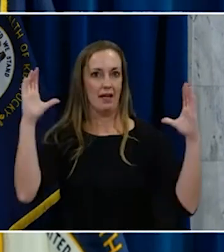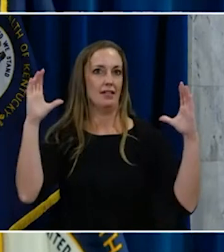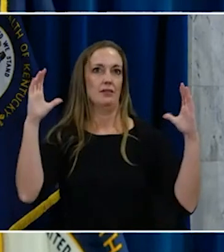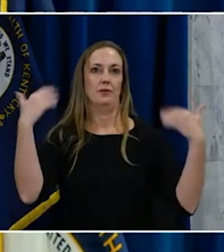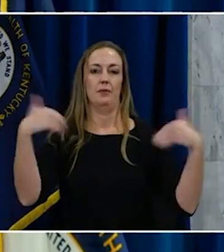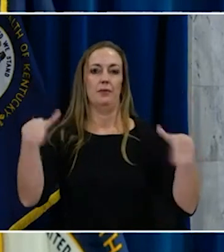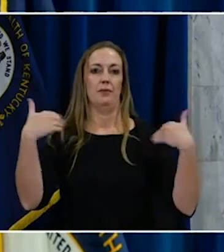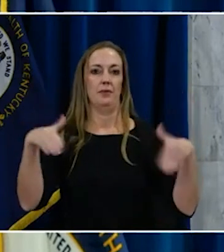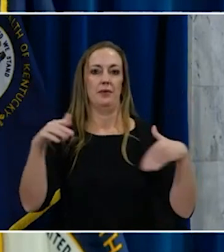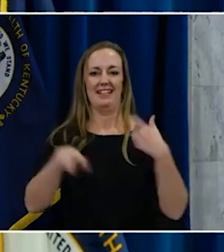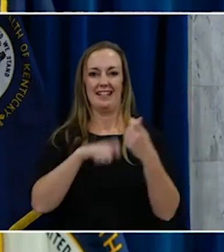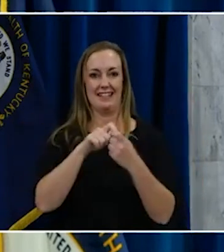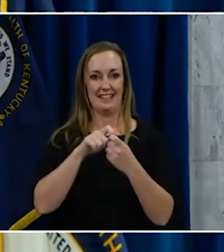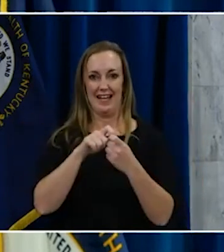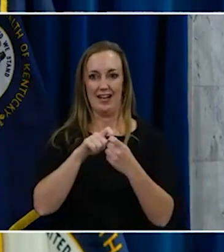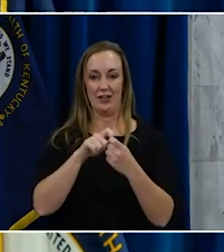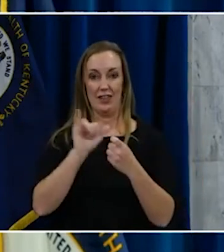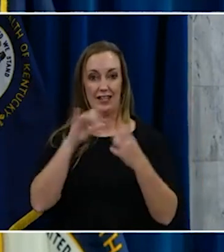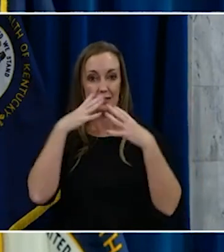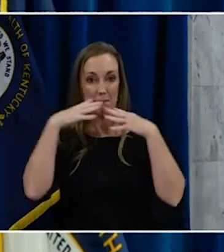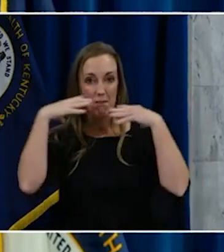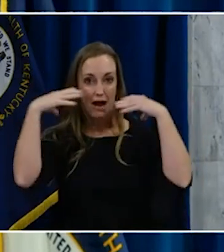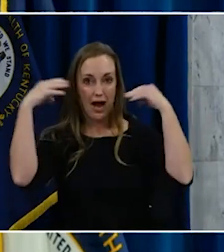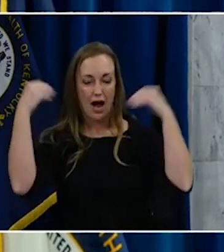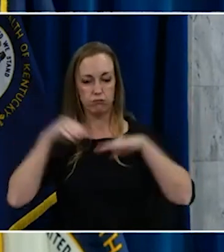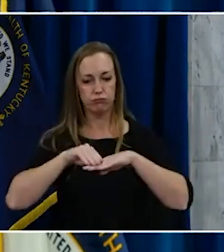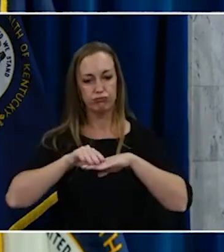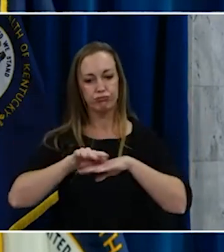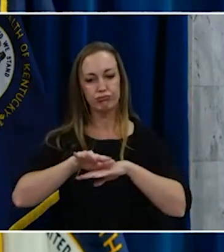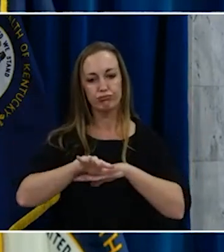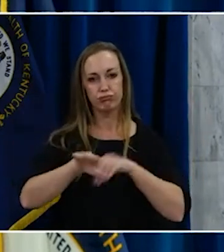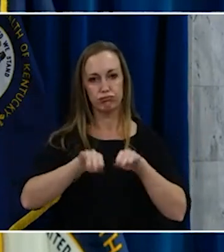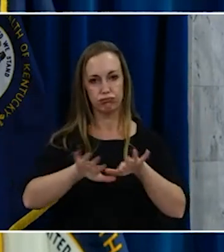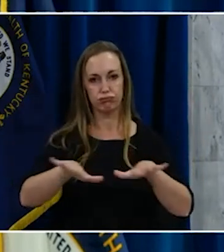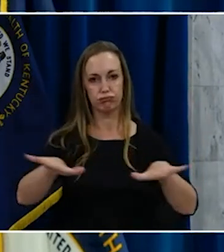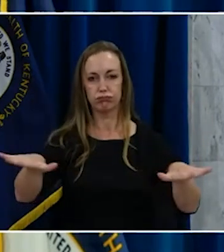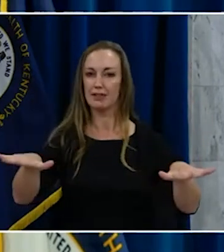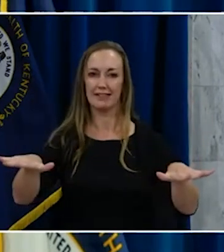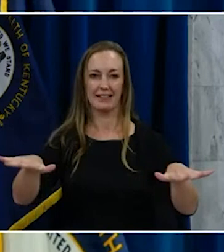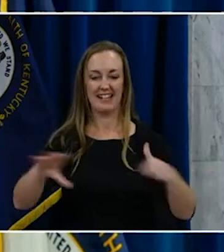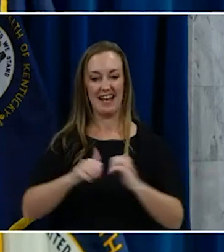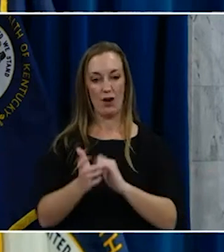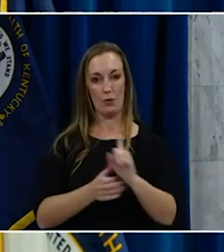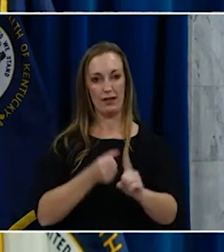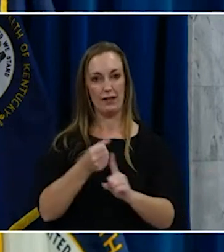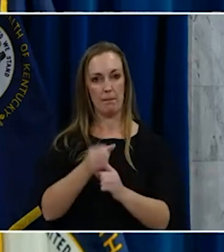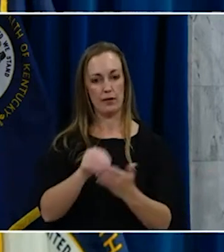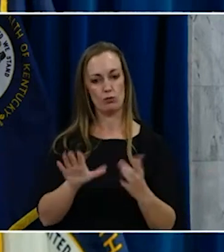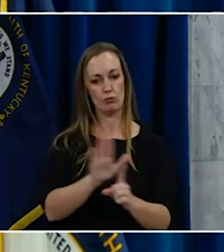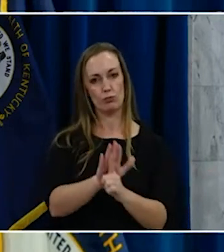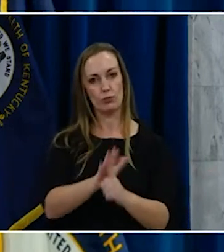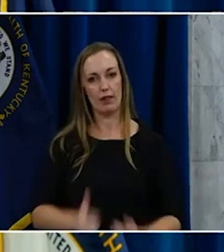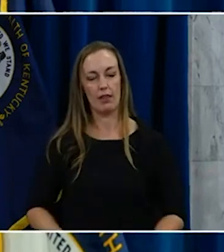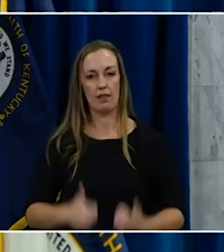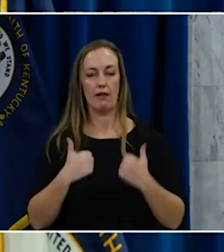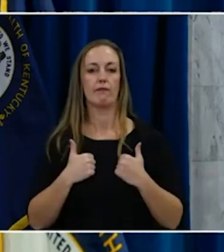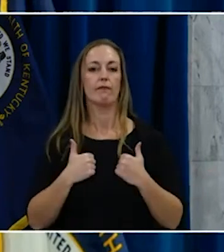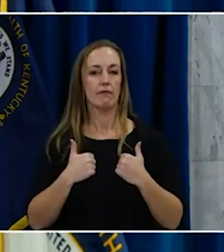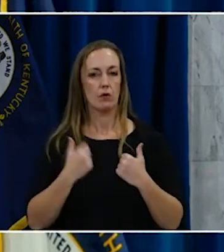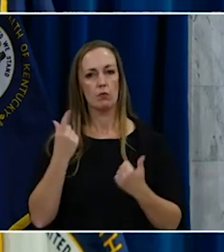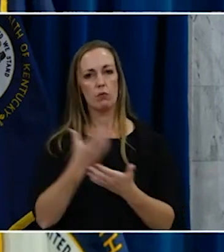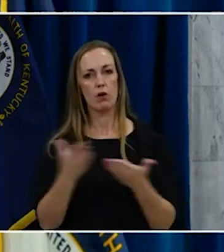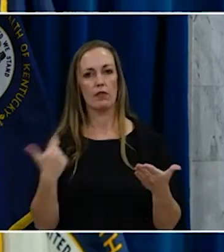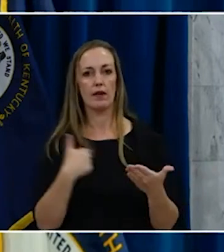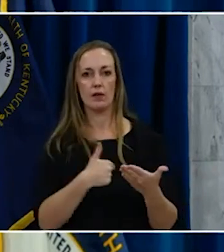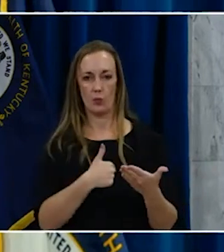You can't imagine exactly how far that smile goes and in how far it goes in a student's life. One of the things that we